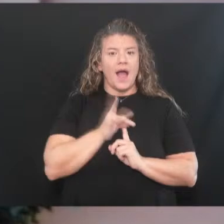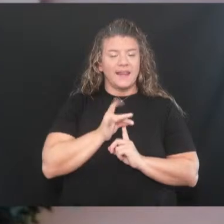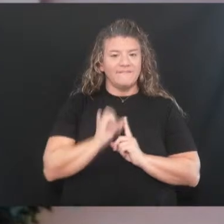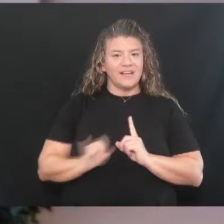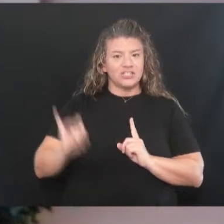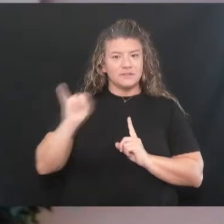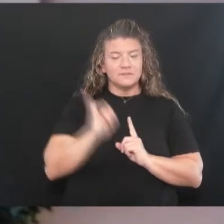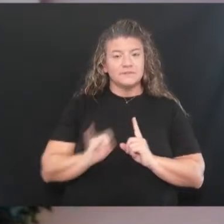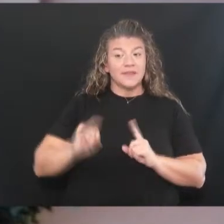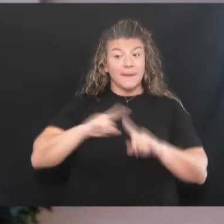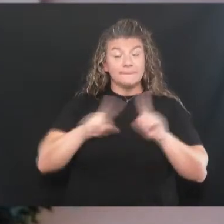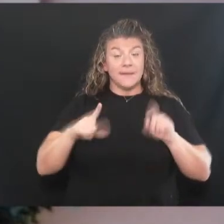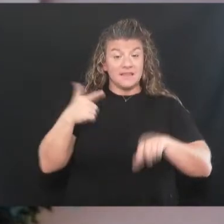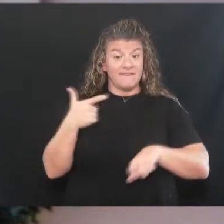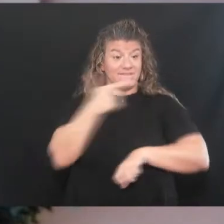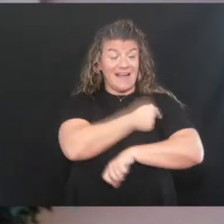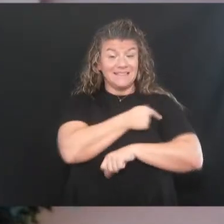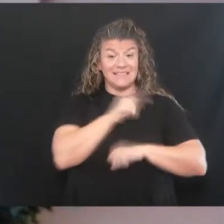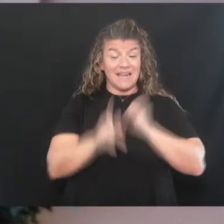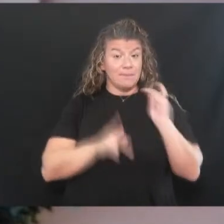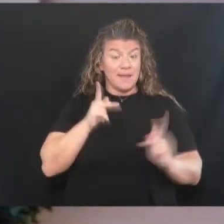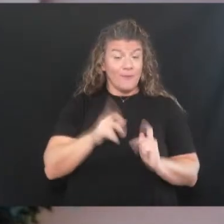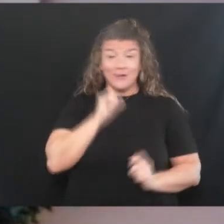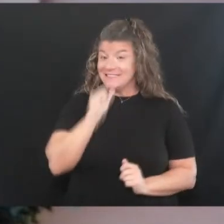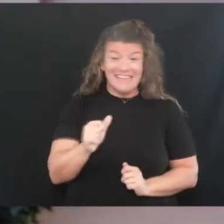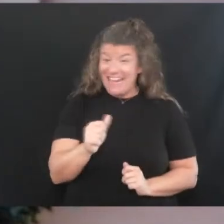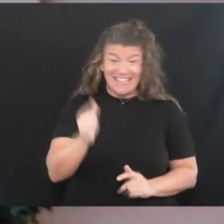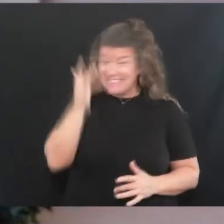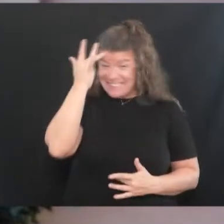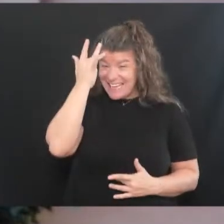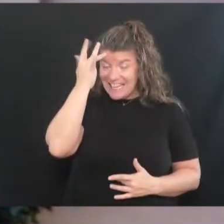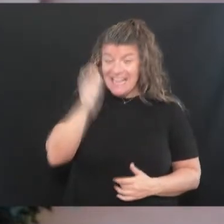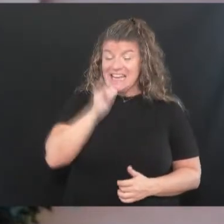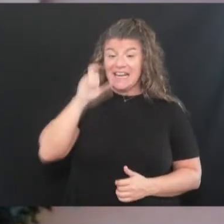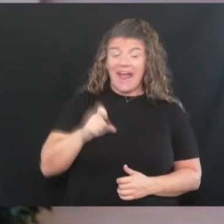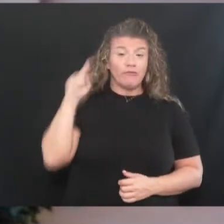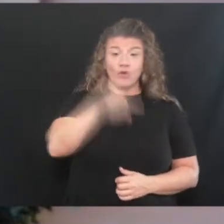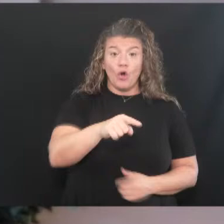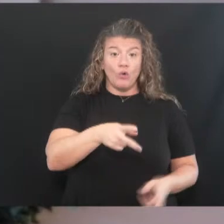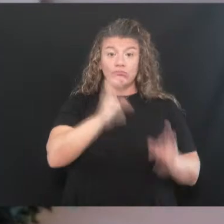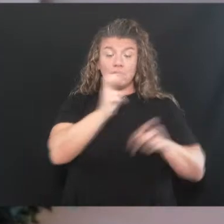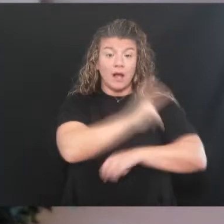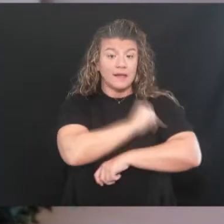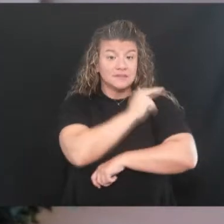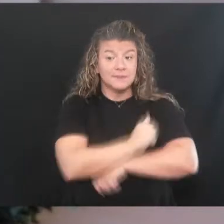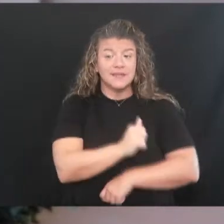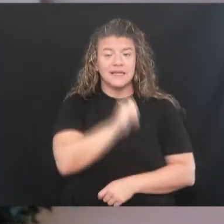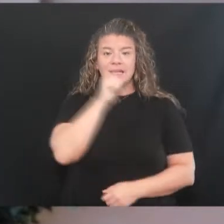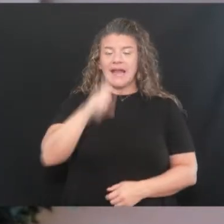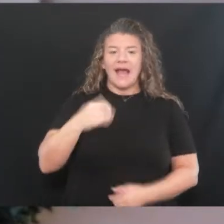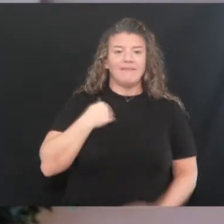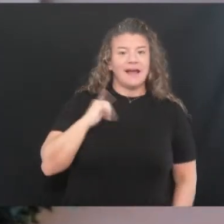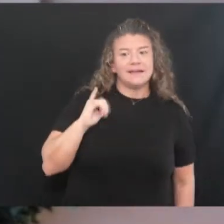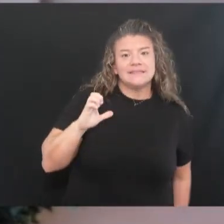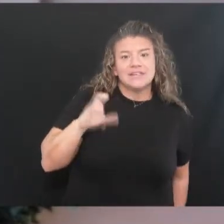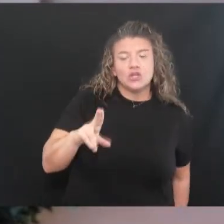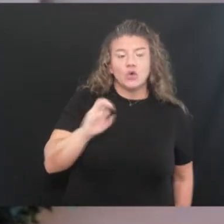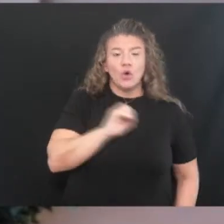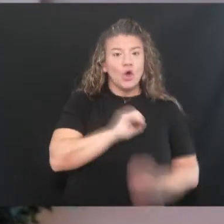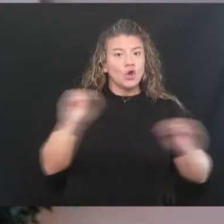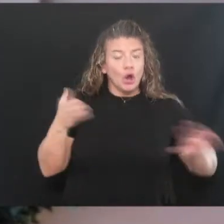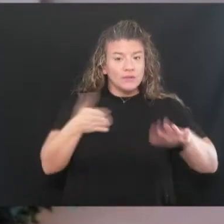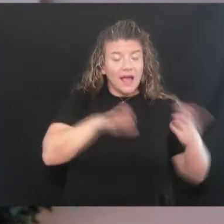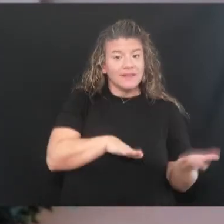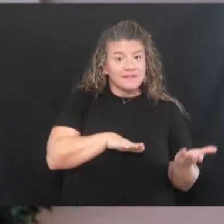But the vaccinated people didn't get sick, didn't go to the hospital, didn't go to the ICU, didn't die. And